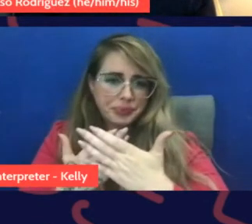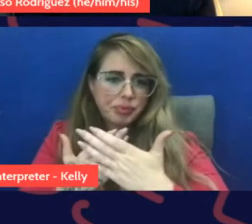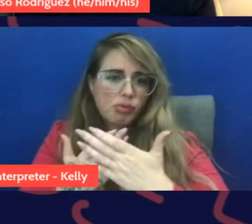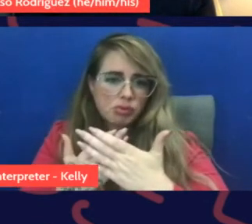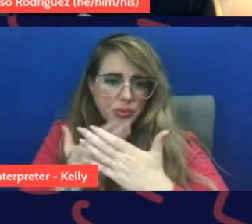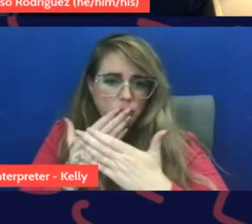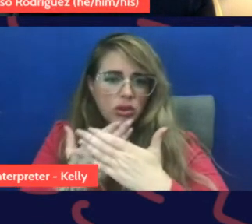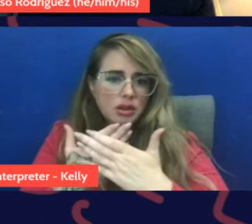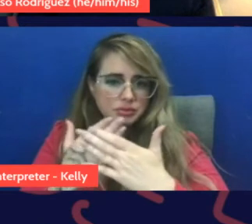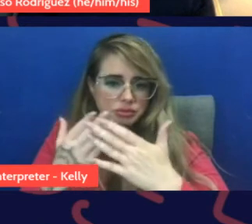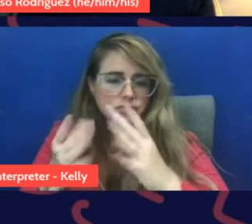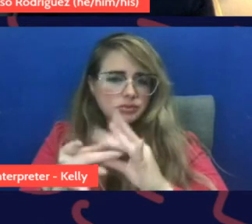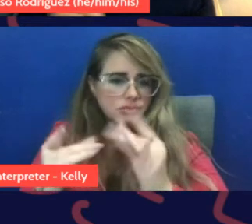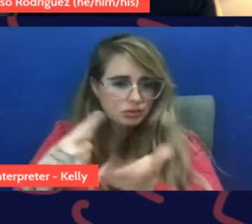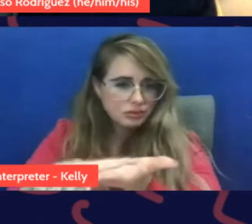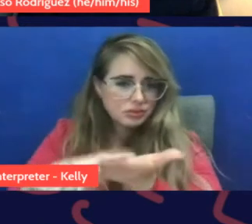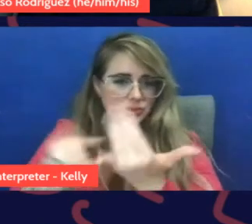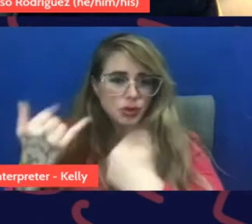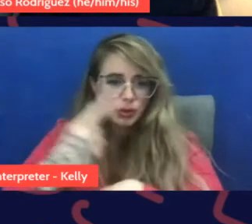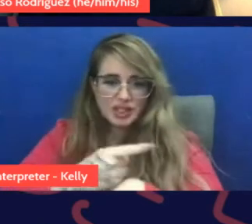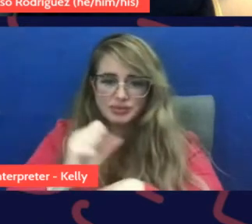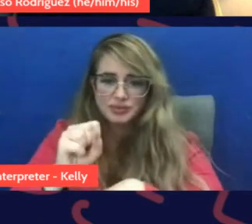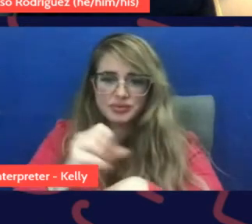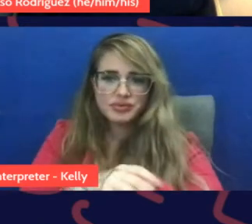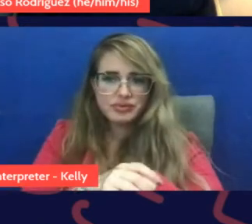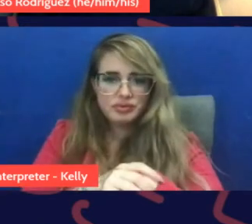good stuff in this today.